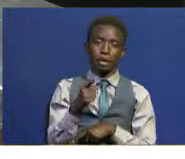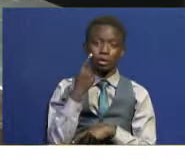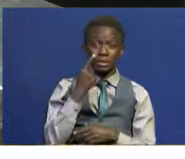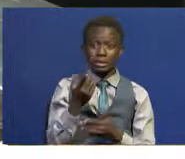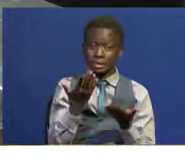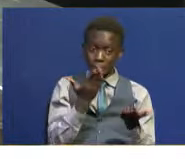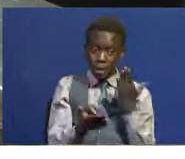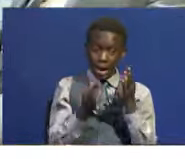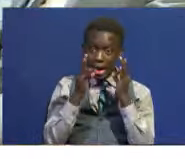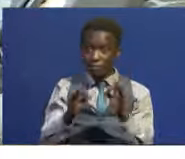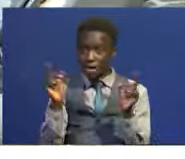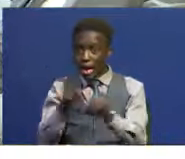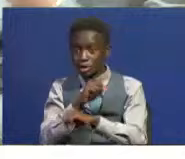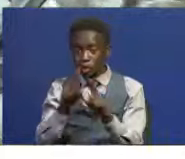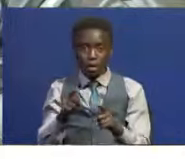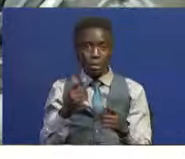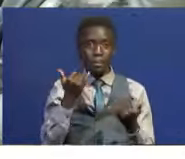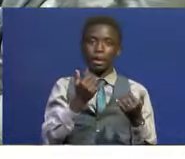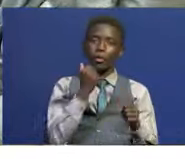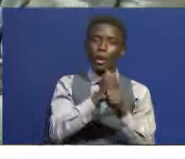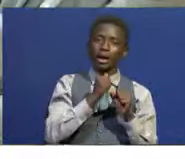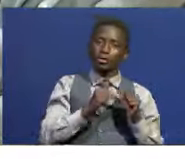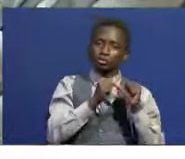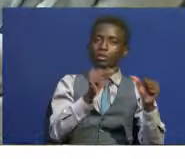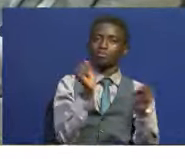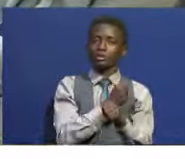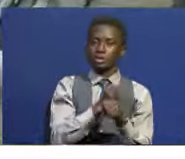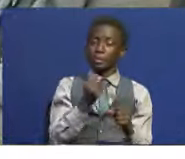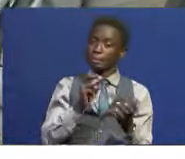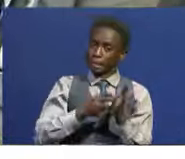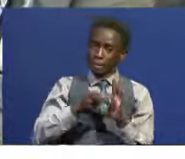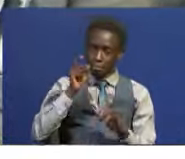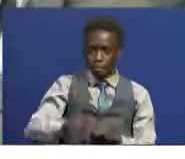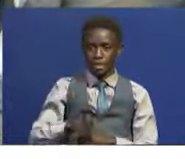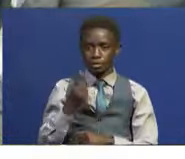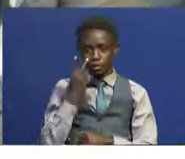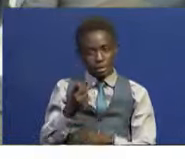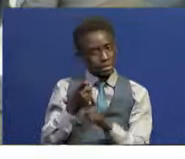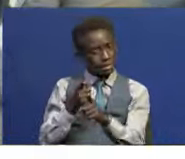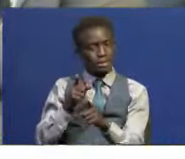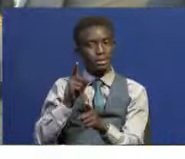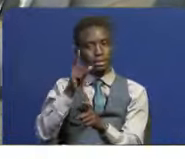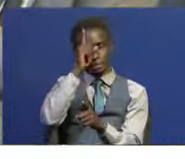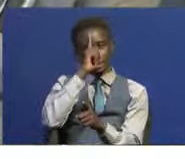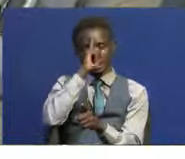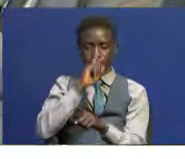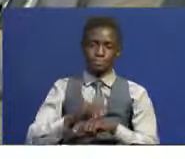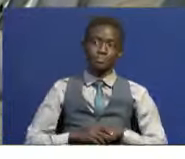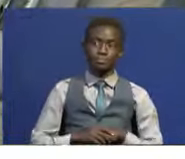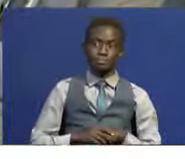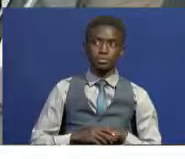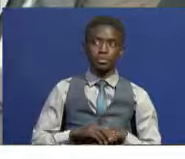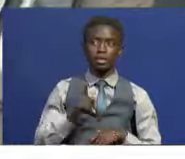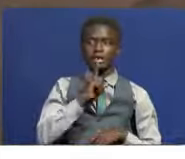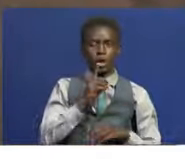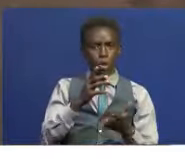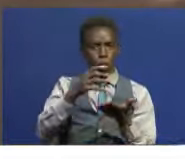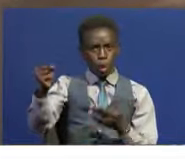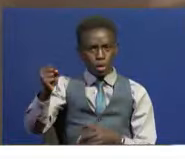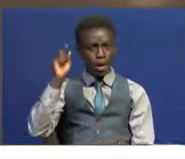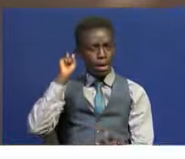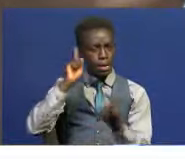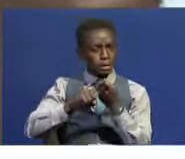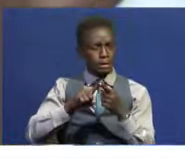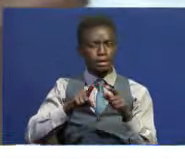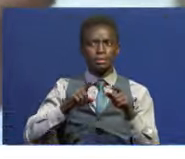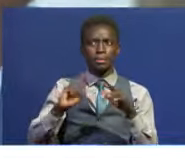we have to take it seriously. The lawmakers further propose that the deal to be halted until Treasury sheds more light on it. And